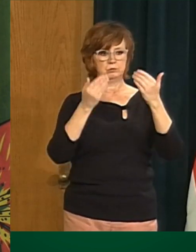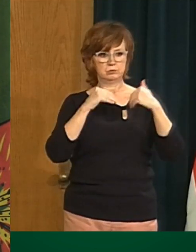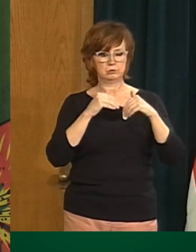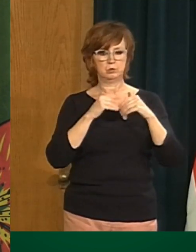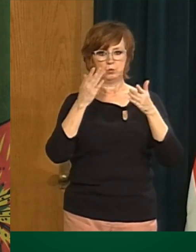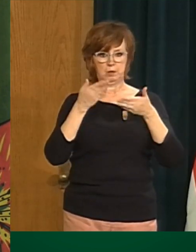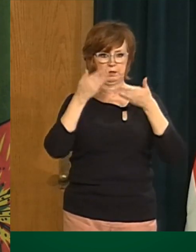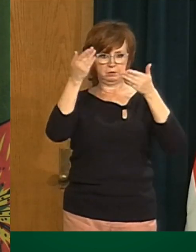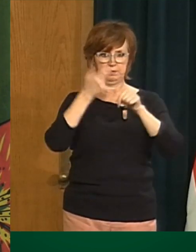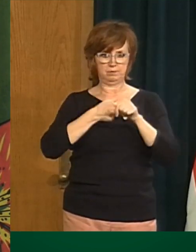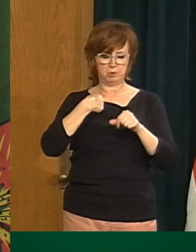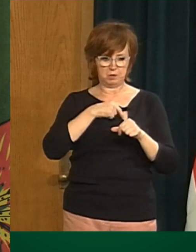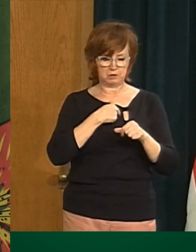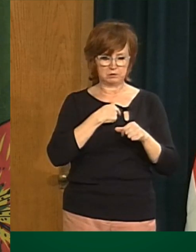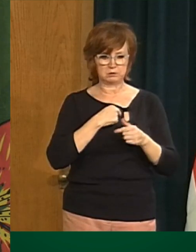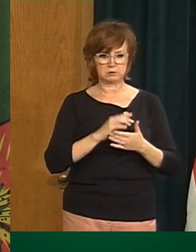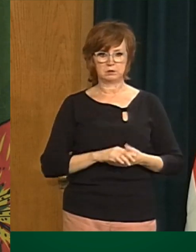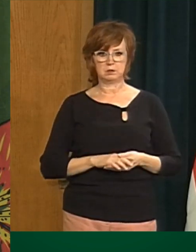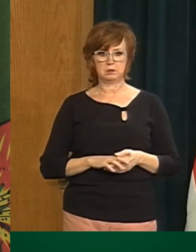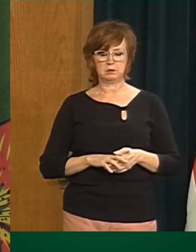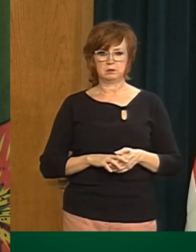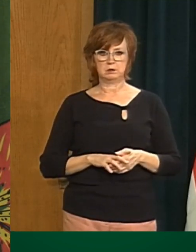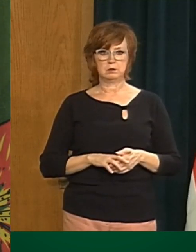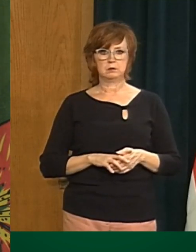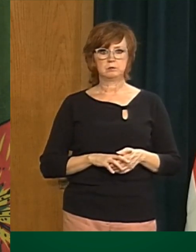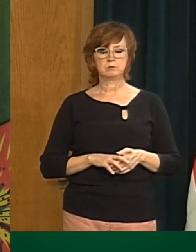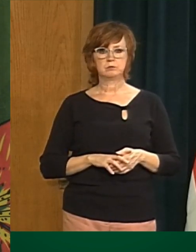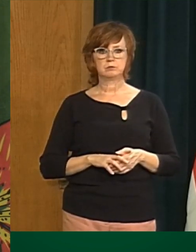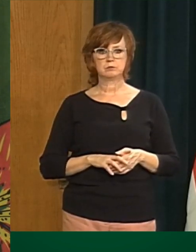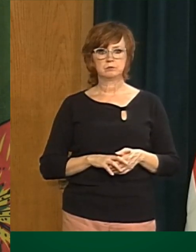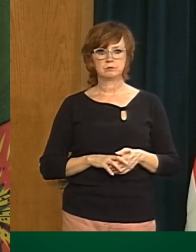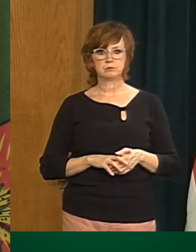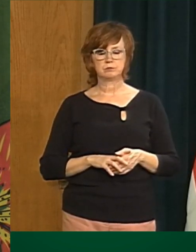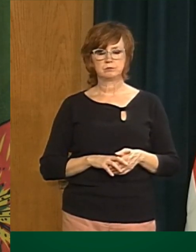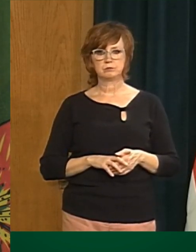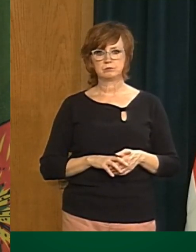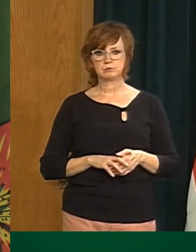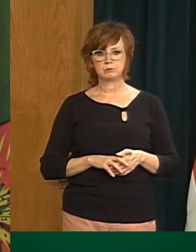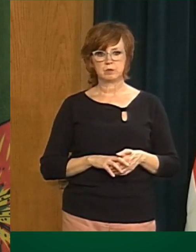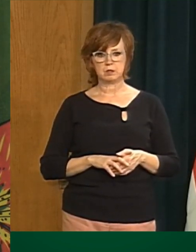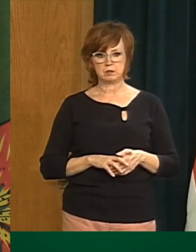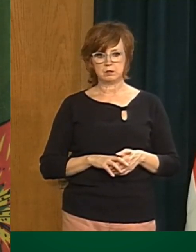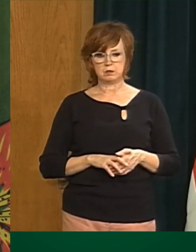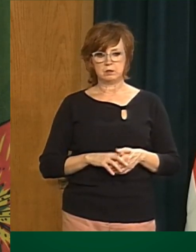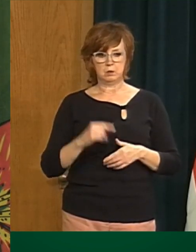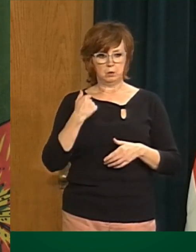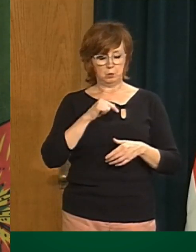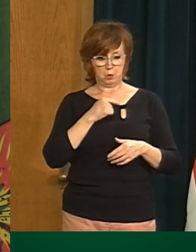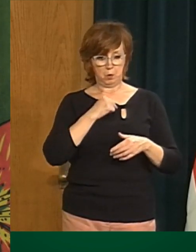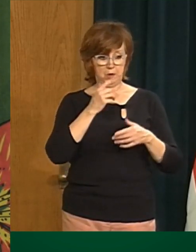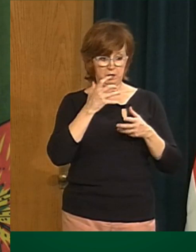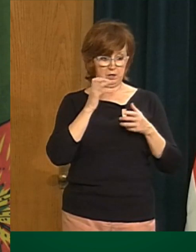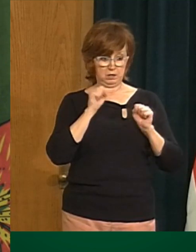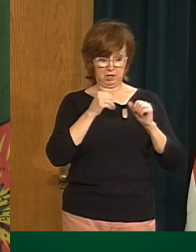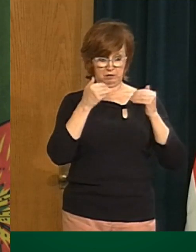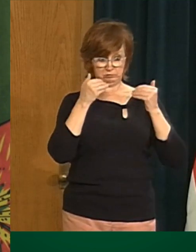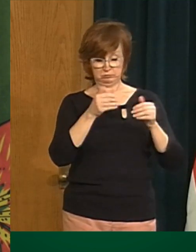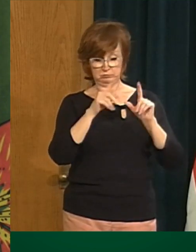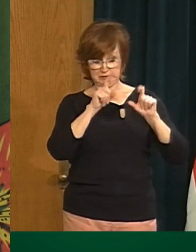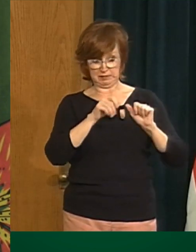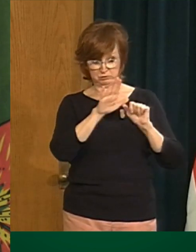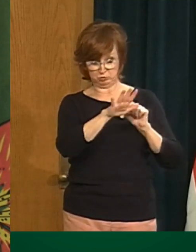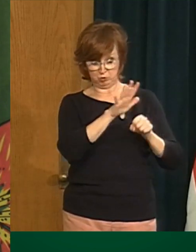and recommendations that have been put out there. We've been talking about how we can continue with our surge testing in the communities and how that would